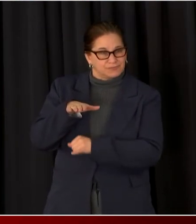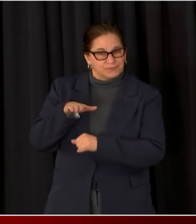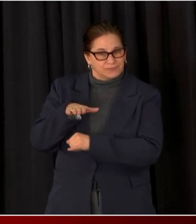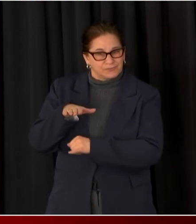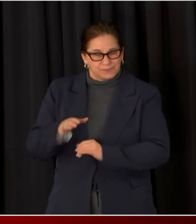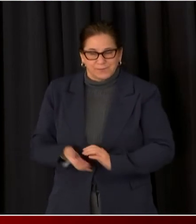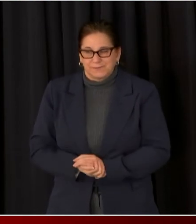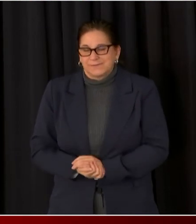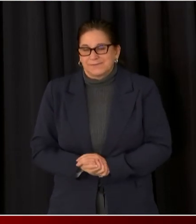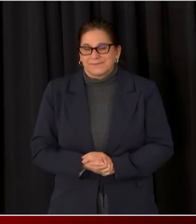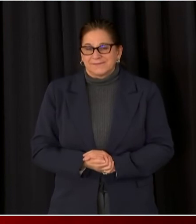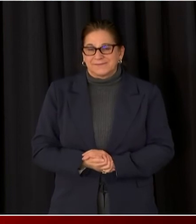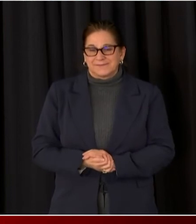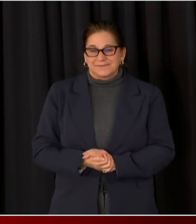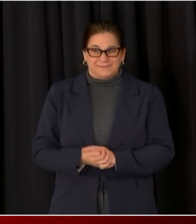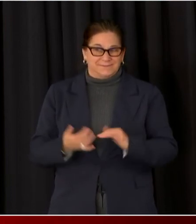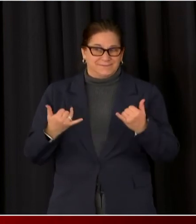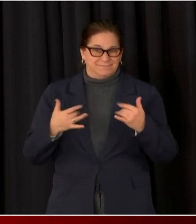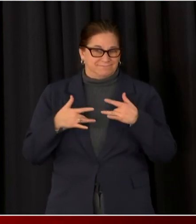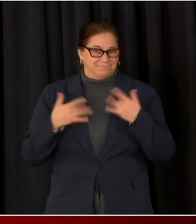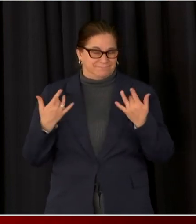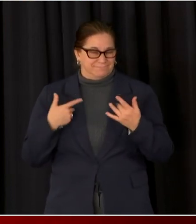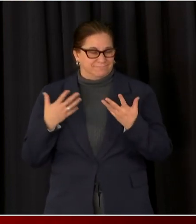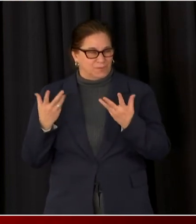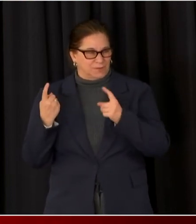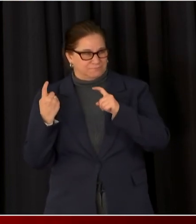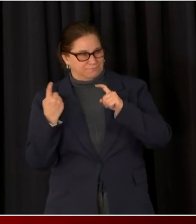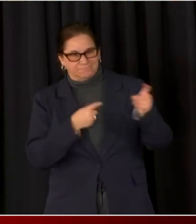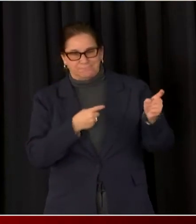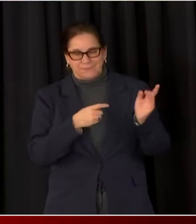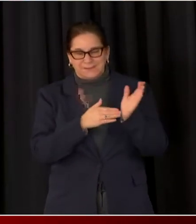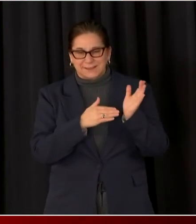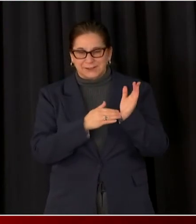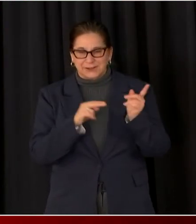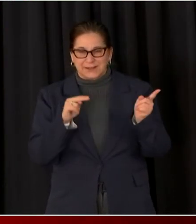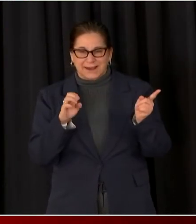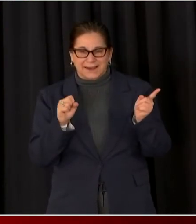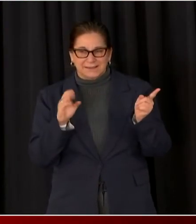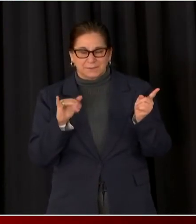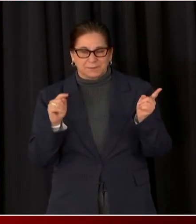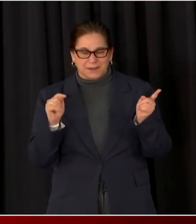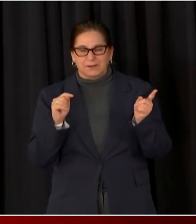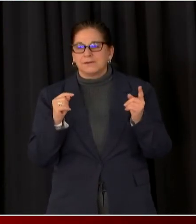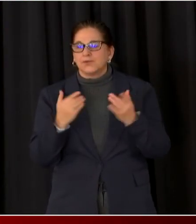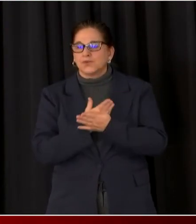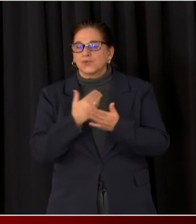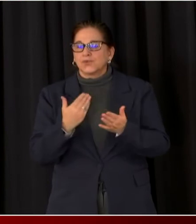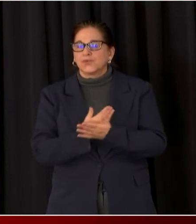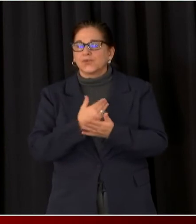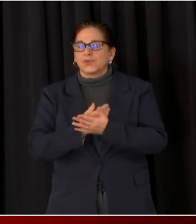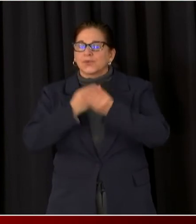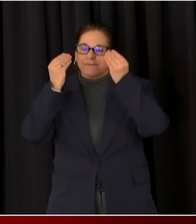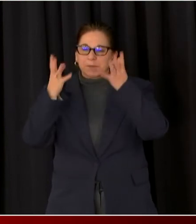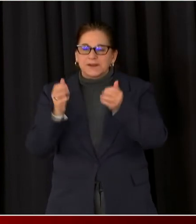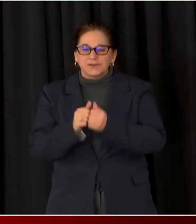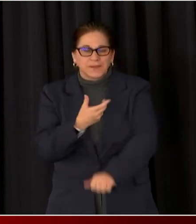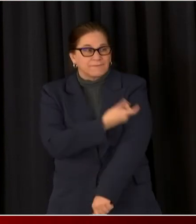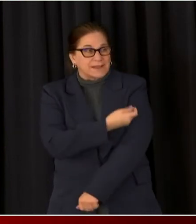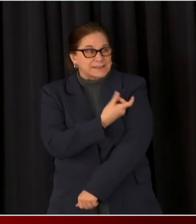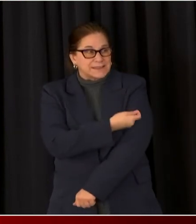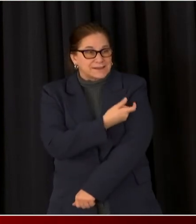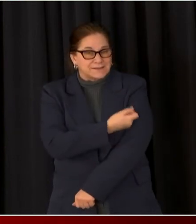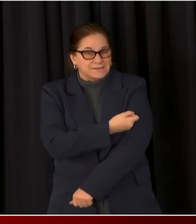provide a detailed update on where we are with the deployment of the vaccine.